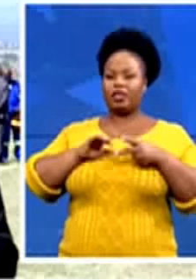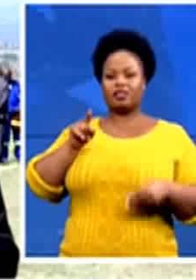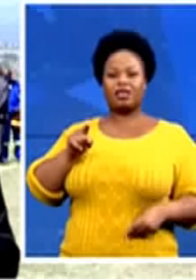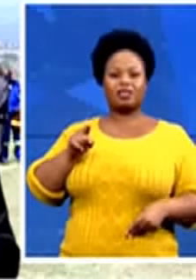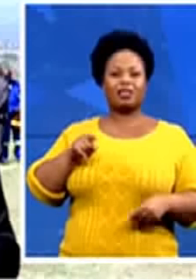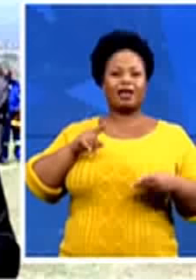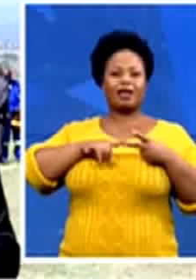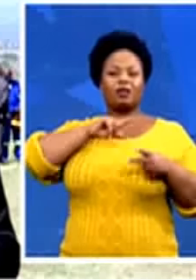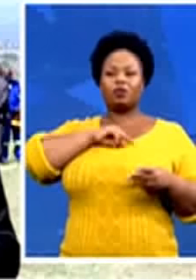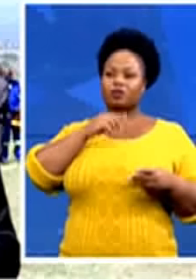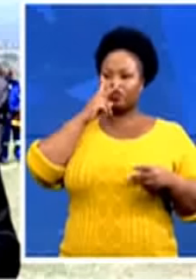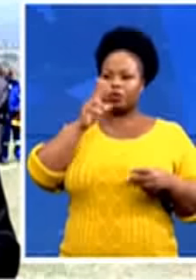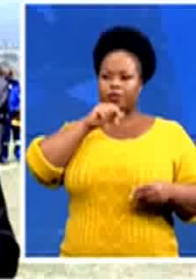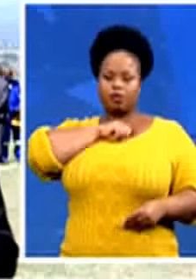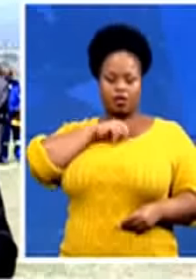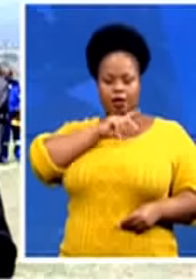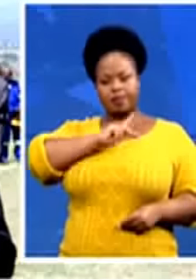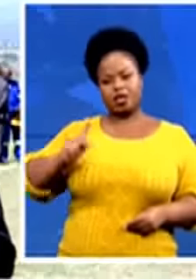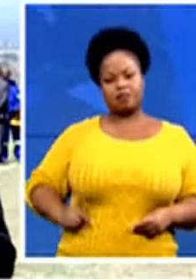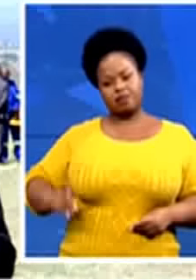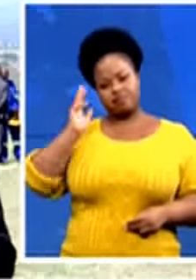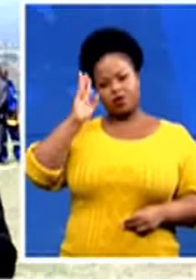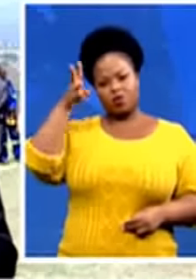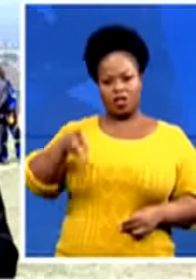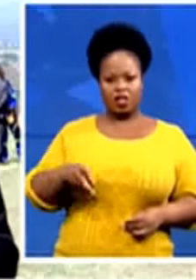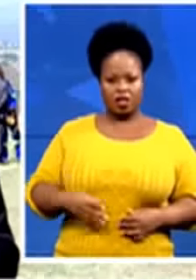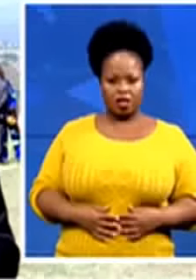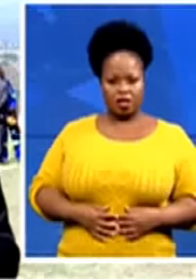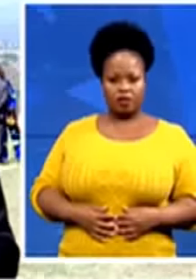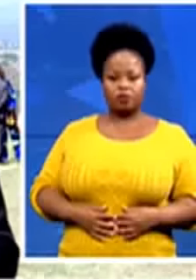KwaZulu-Natal, Sihle Zikalala. We will hear more from him as well as Ayanda in a short while.